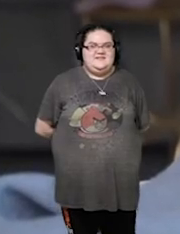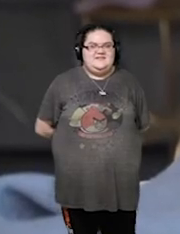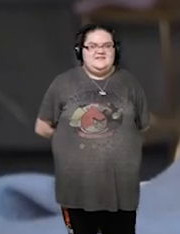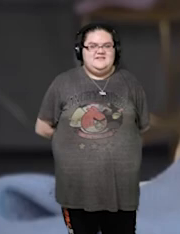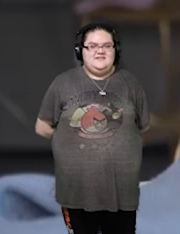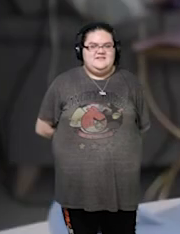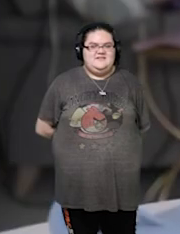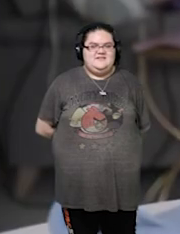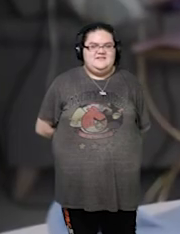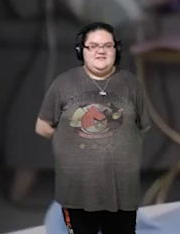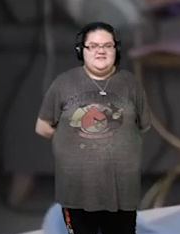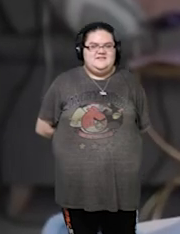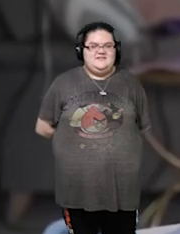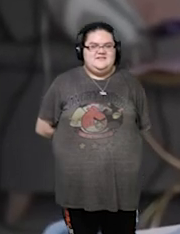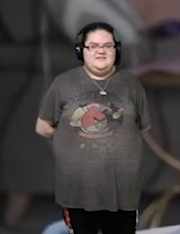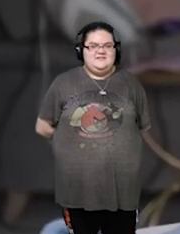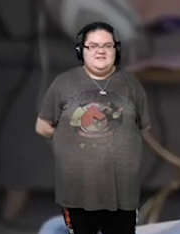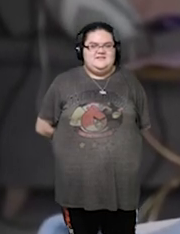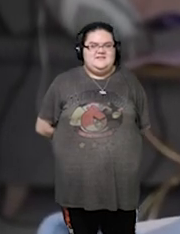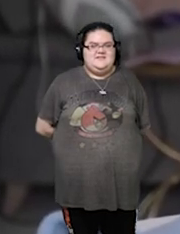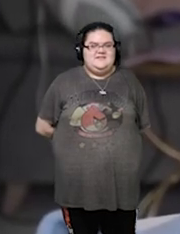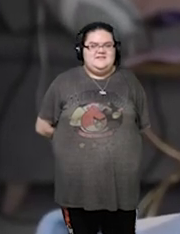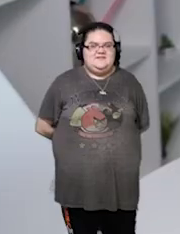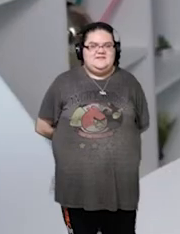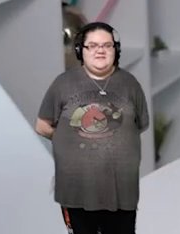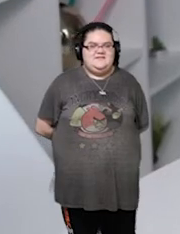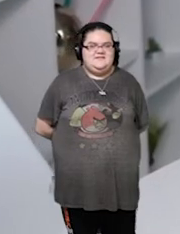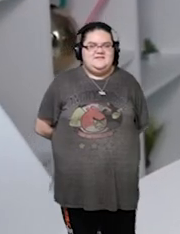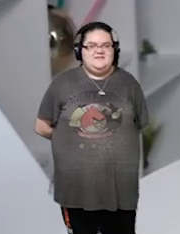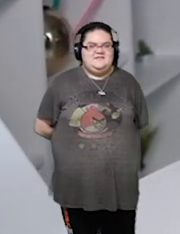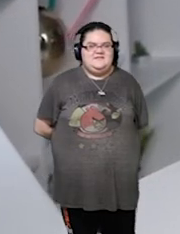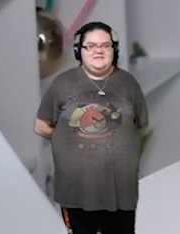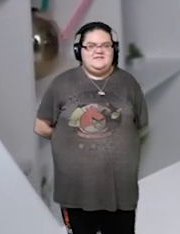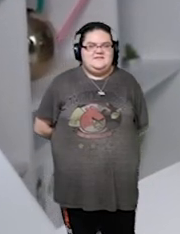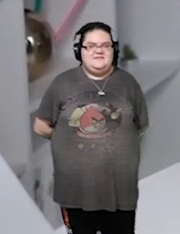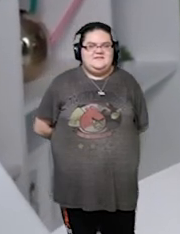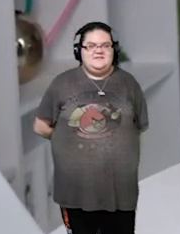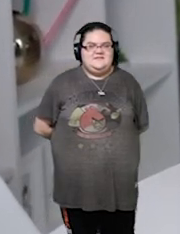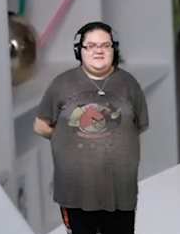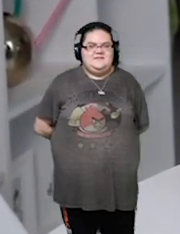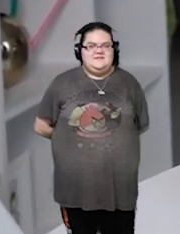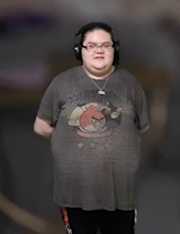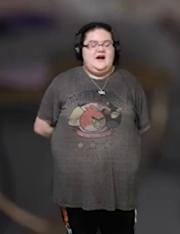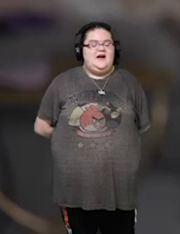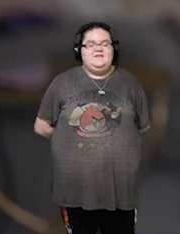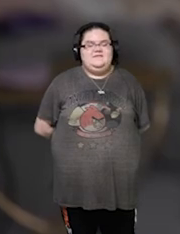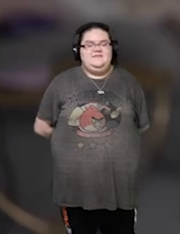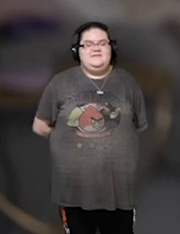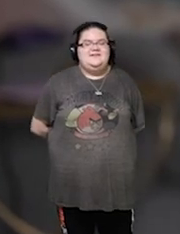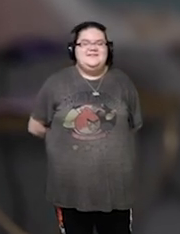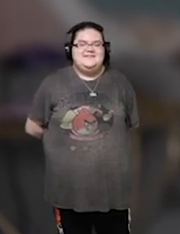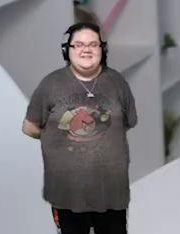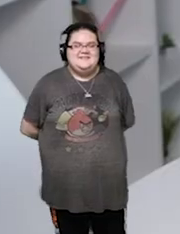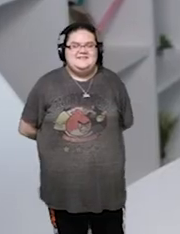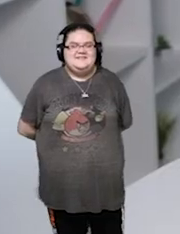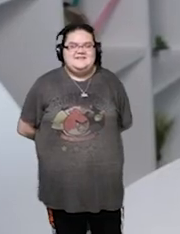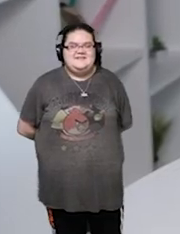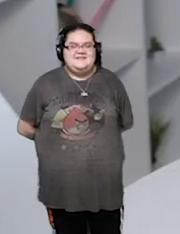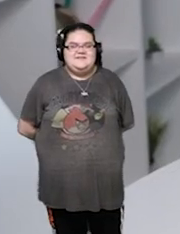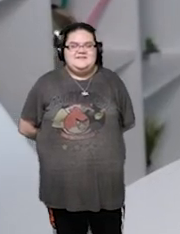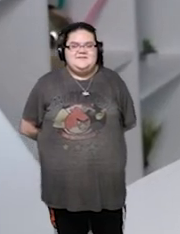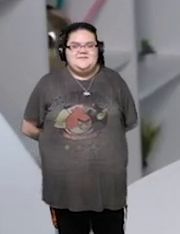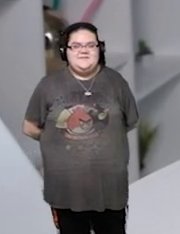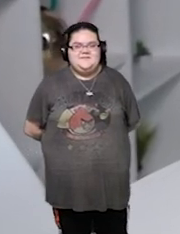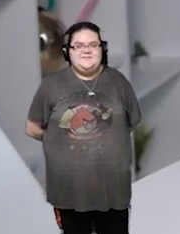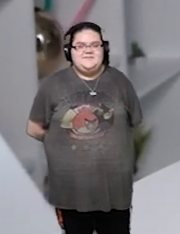There's a spoon in front of you. Is it like Manuka honey or something? One of them might be. Maybe the more pungent it is, the more expensive it is, surely. This is liquid honey as well, right? Now this is that